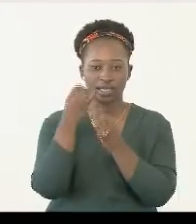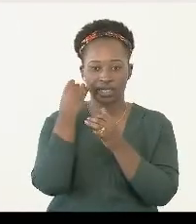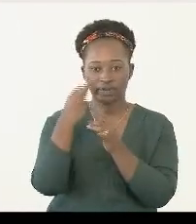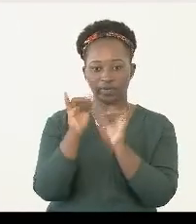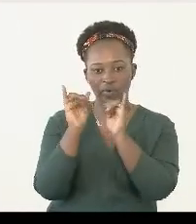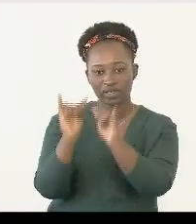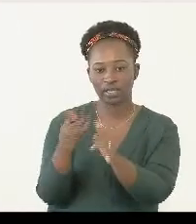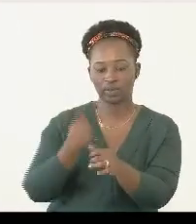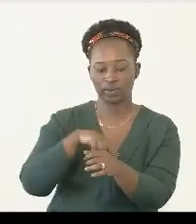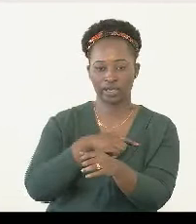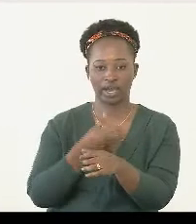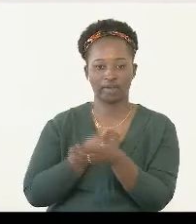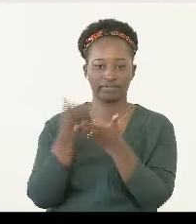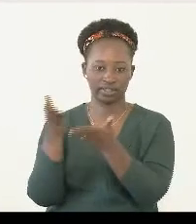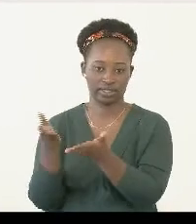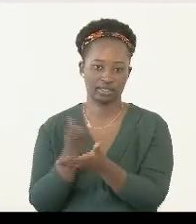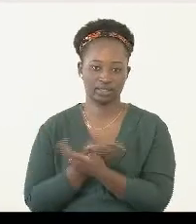have this,